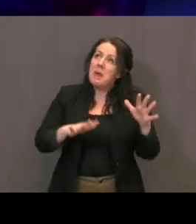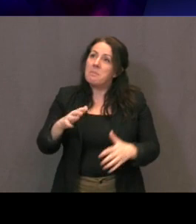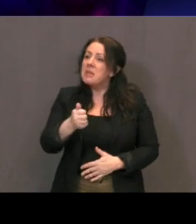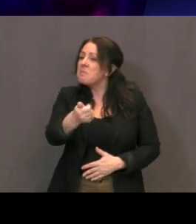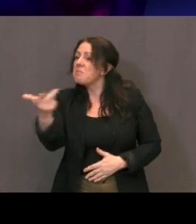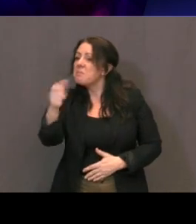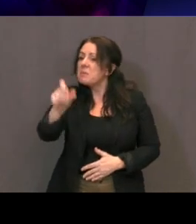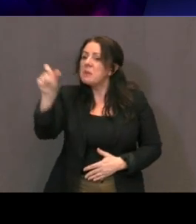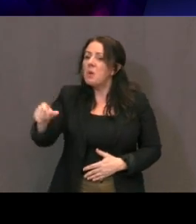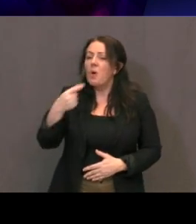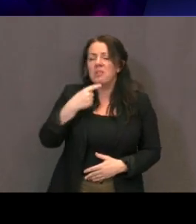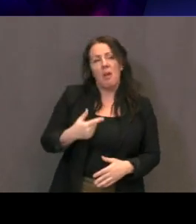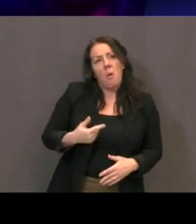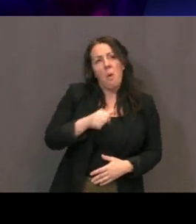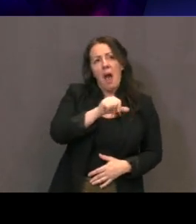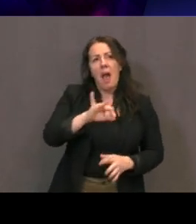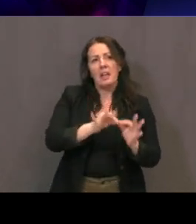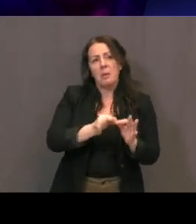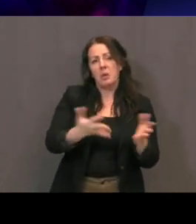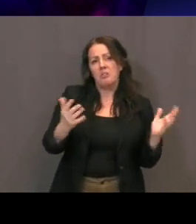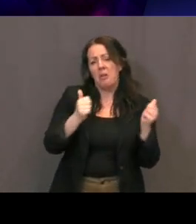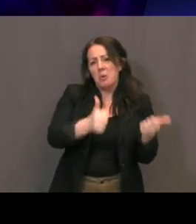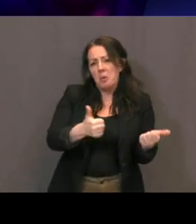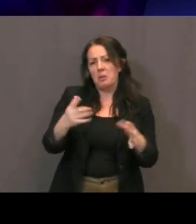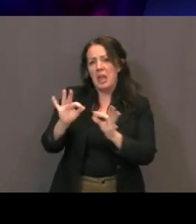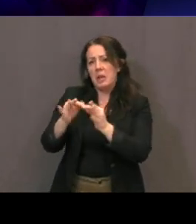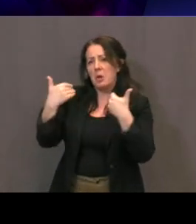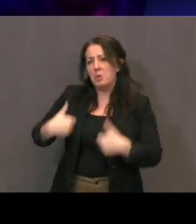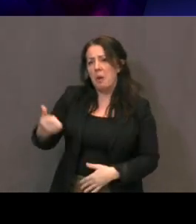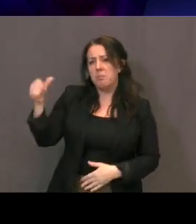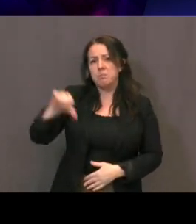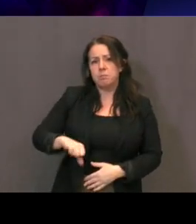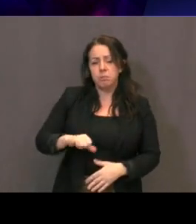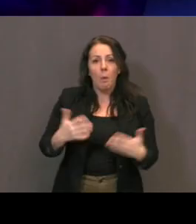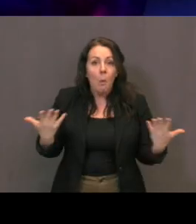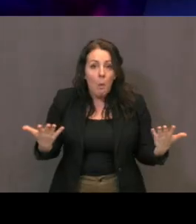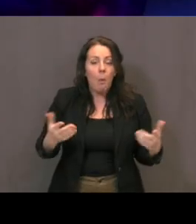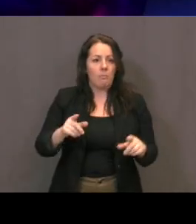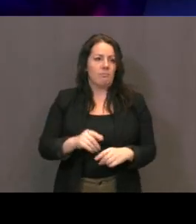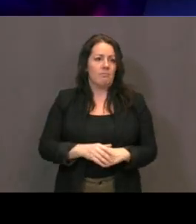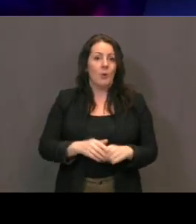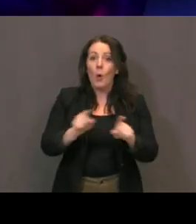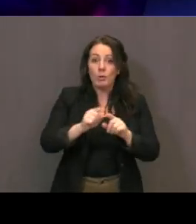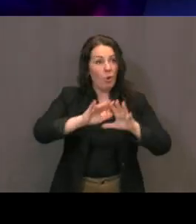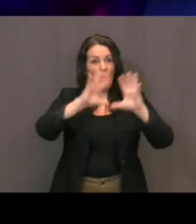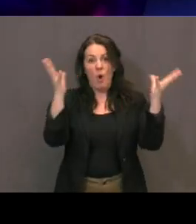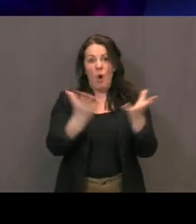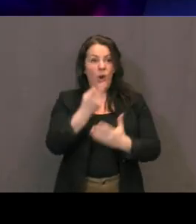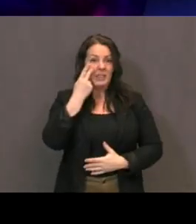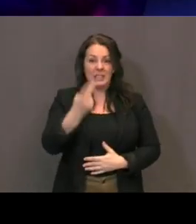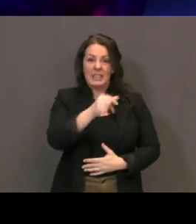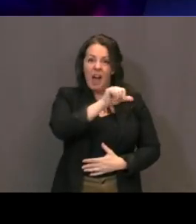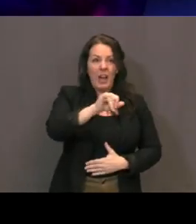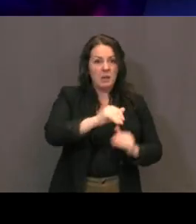kinds of human powers, our creativity, our critical faculties, our intuition, our empathy. I think these